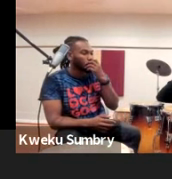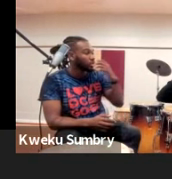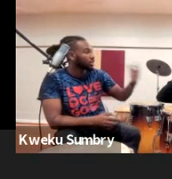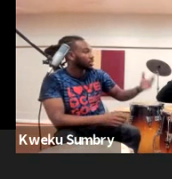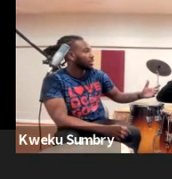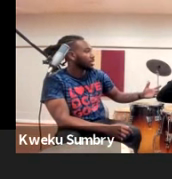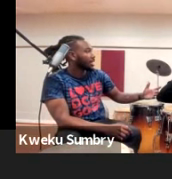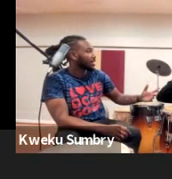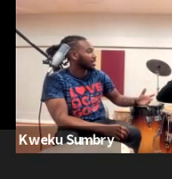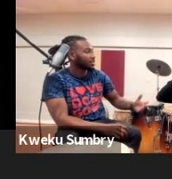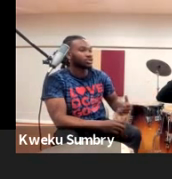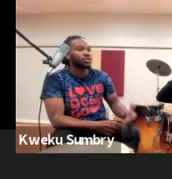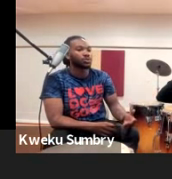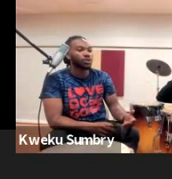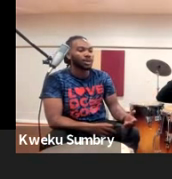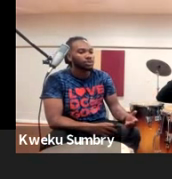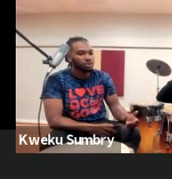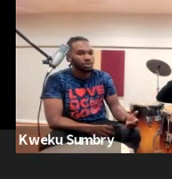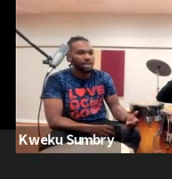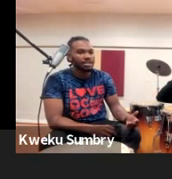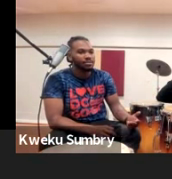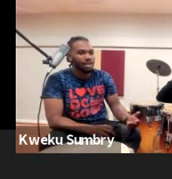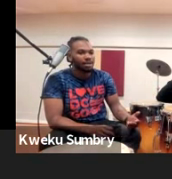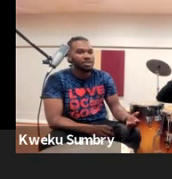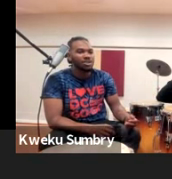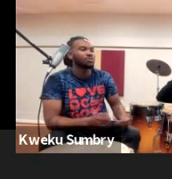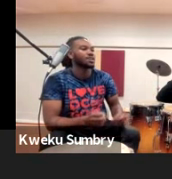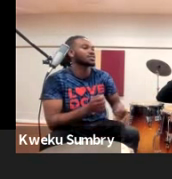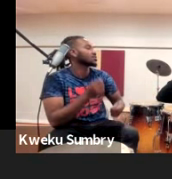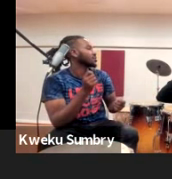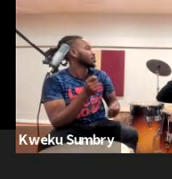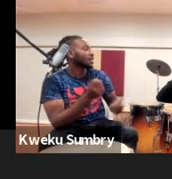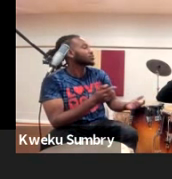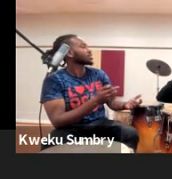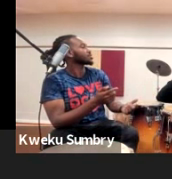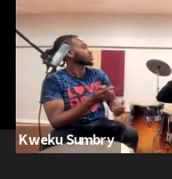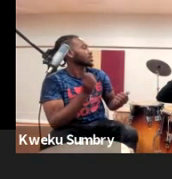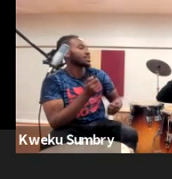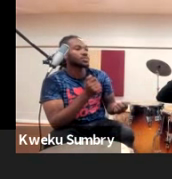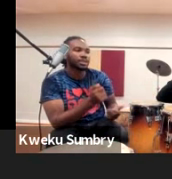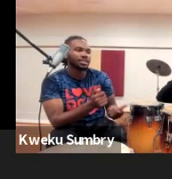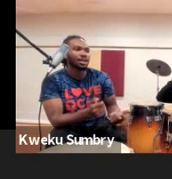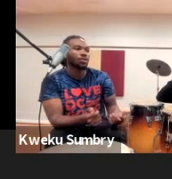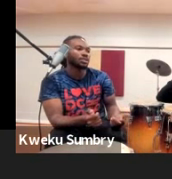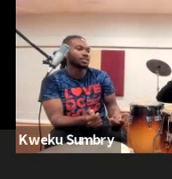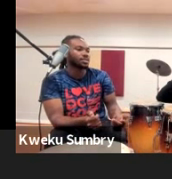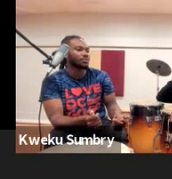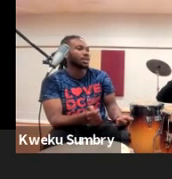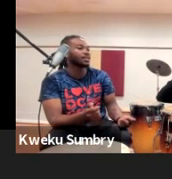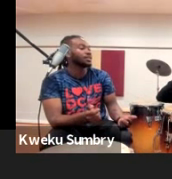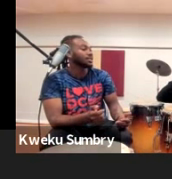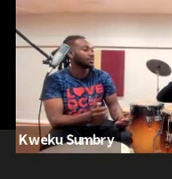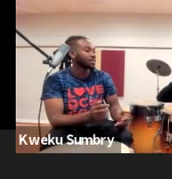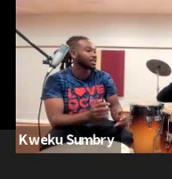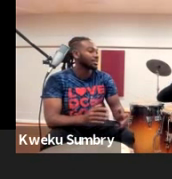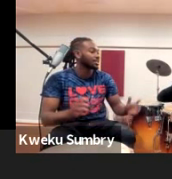know, look like in the church world, but I'm sure that sometimes you can't just like you said, sometimes you can't just play the shout all day. Sometimes you